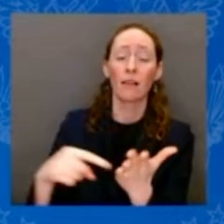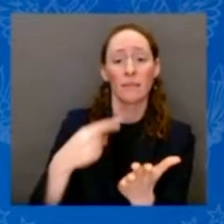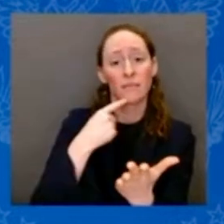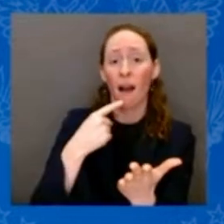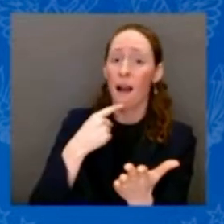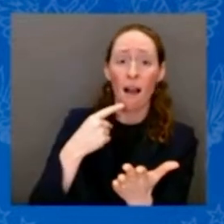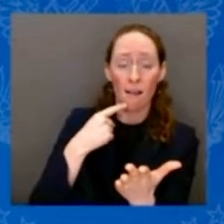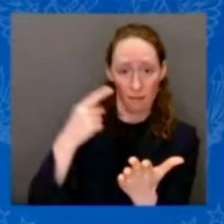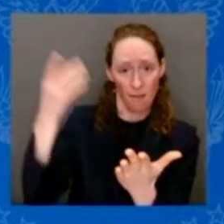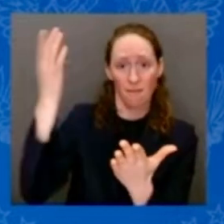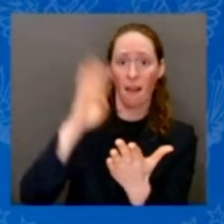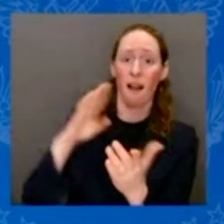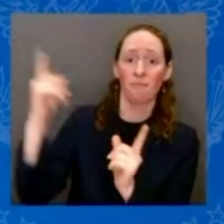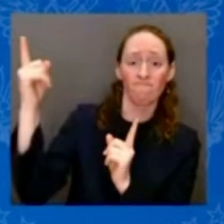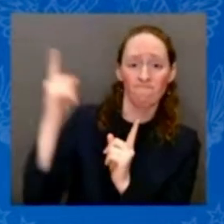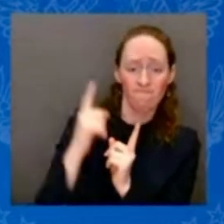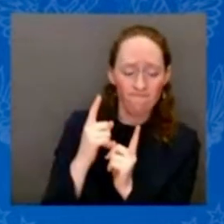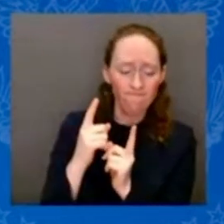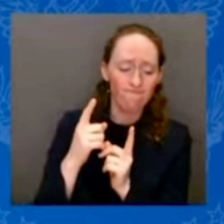in spirit.